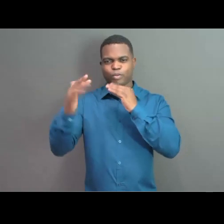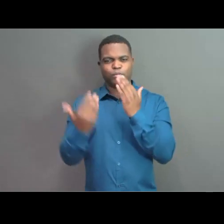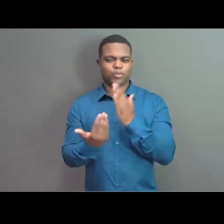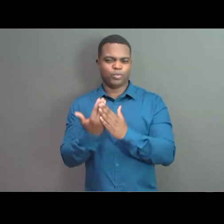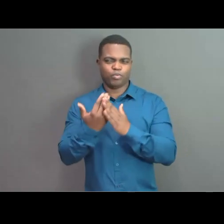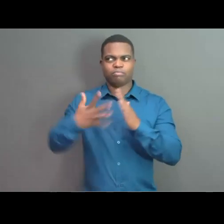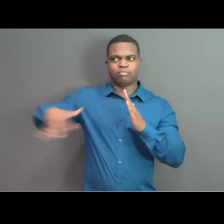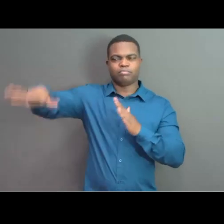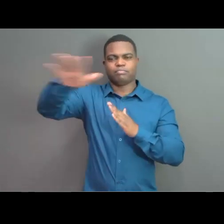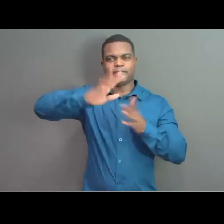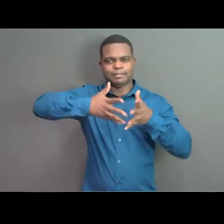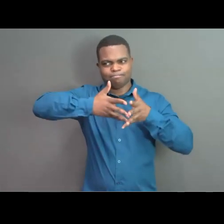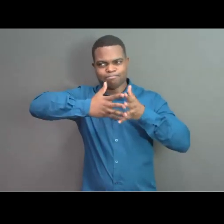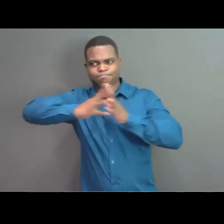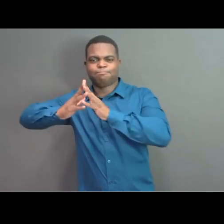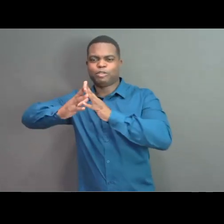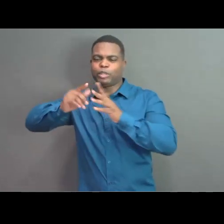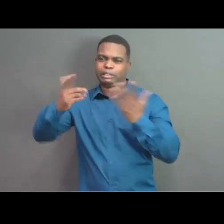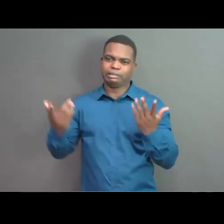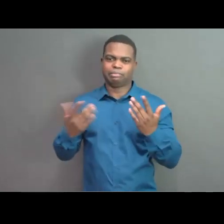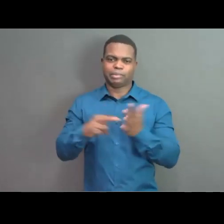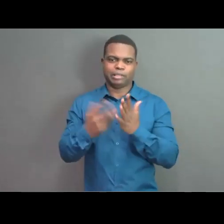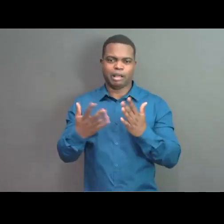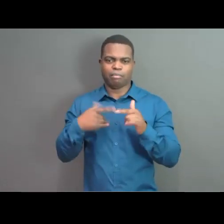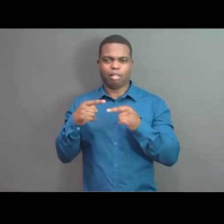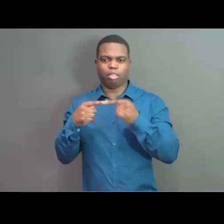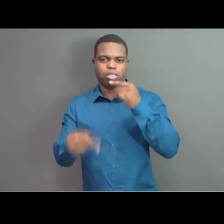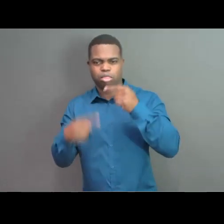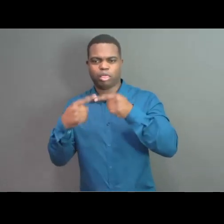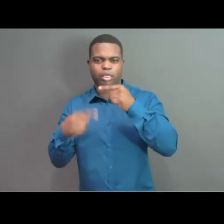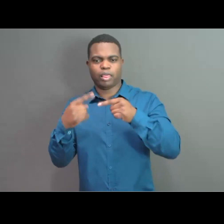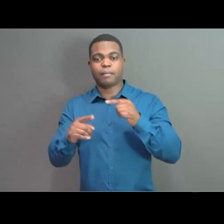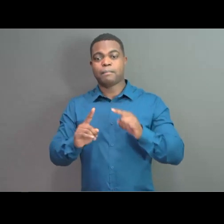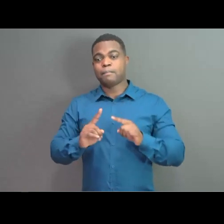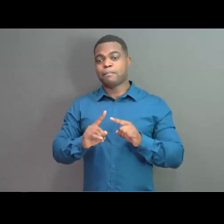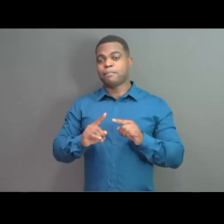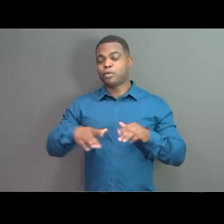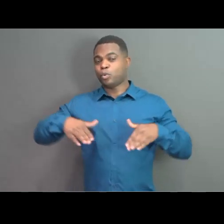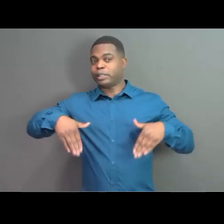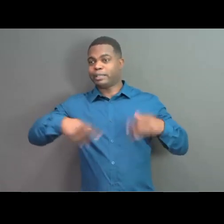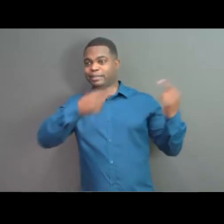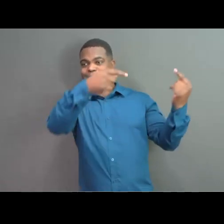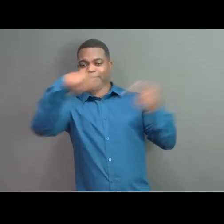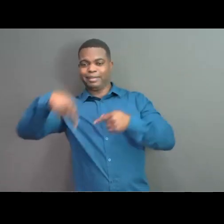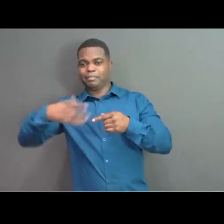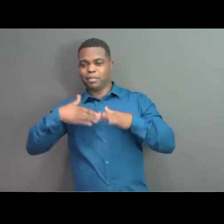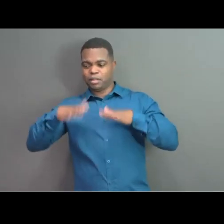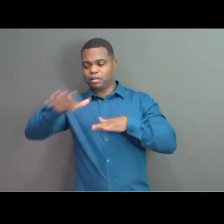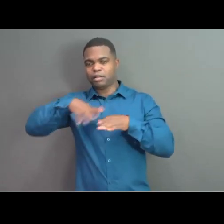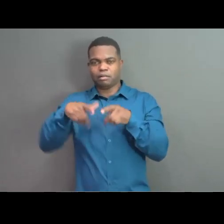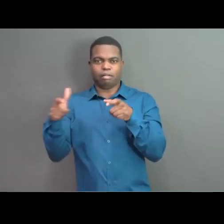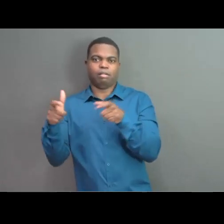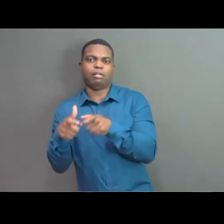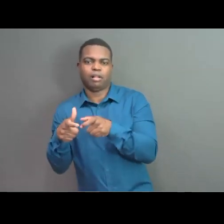right, we started with co-work land 4 or 5 years ago, so we're now slowly maturing out of